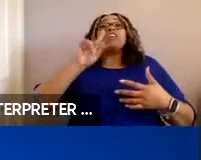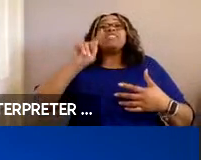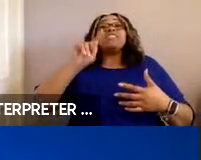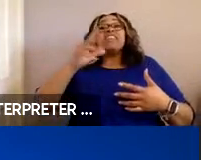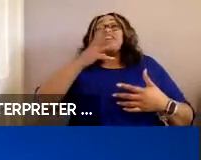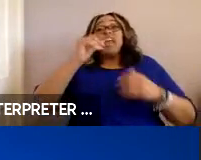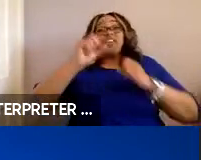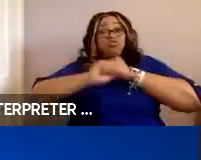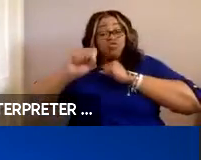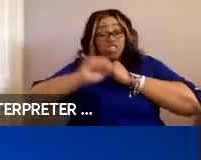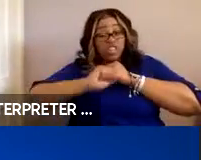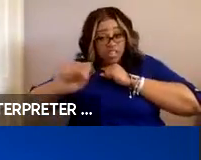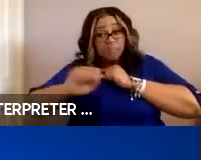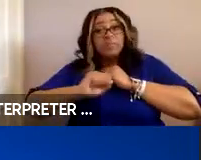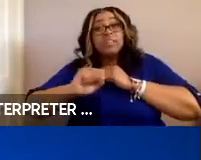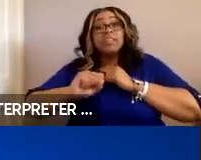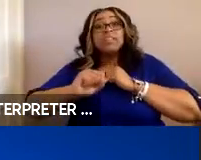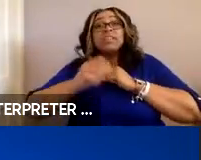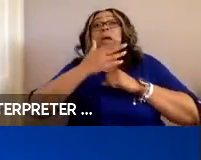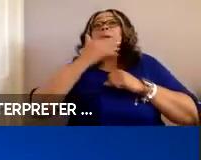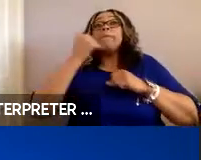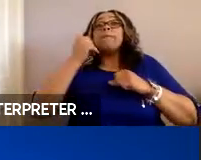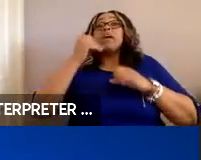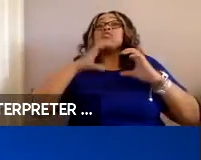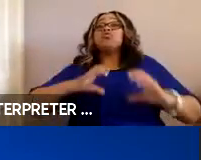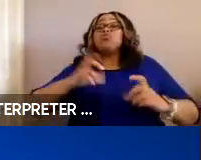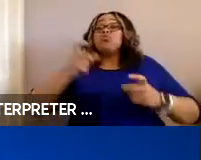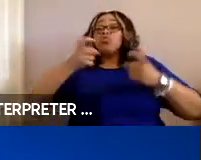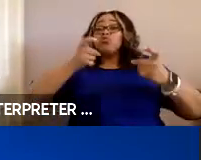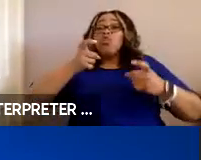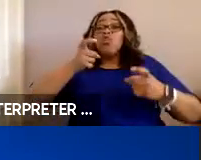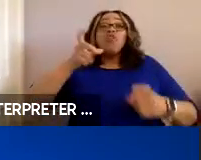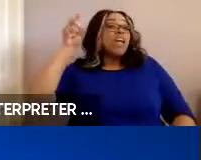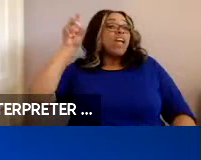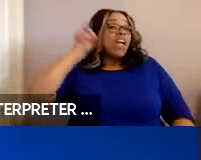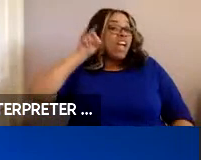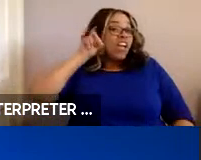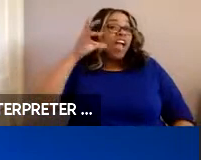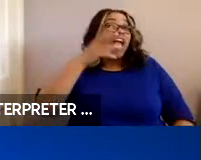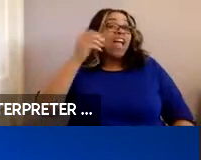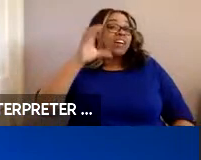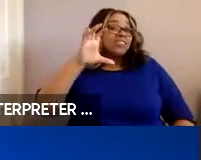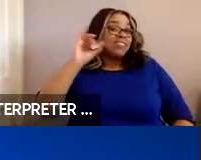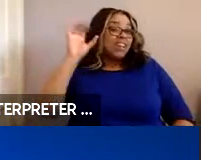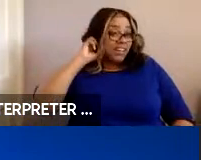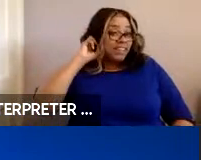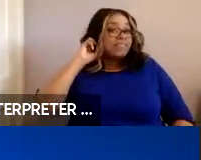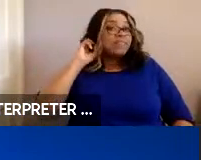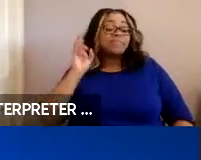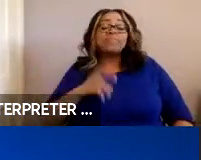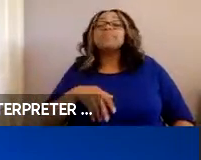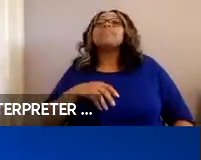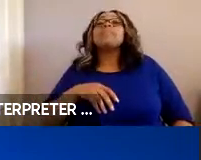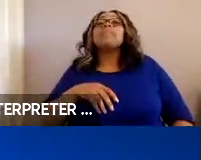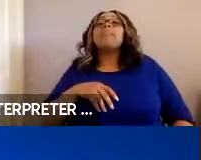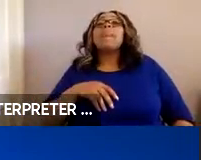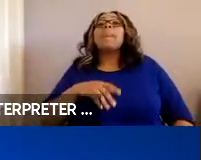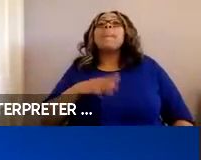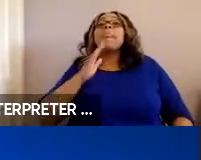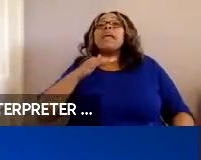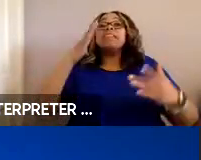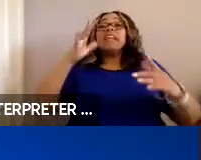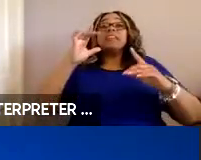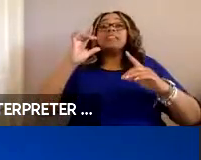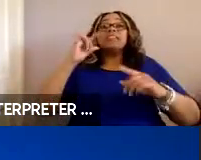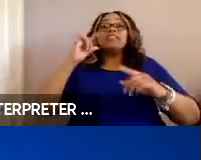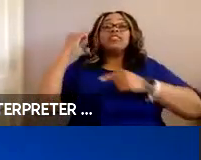streaming video, better consumer control over hearing aids and cochlear implants, next generation smart